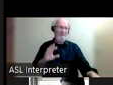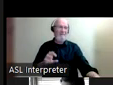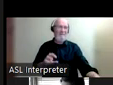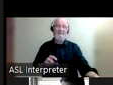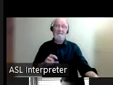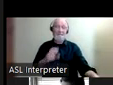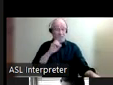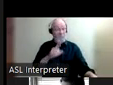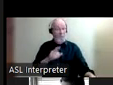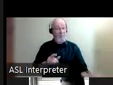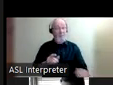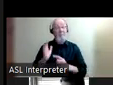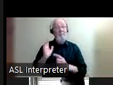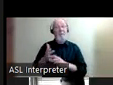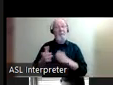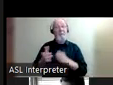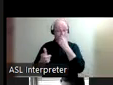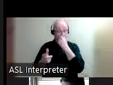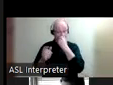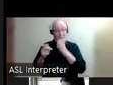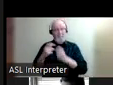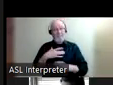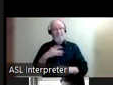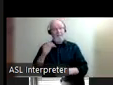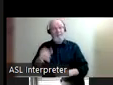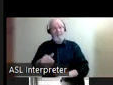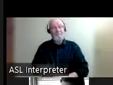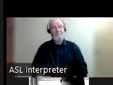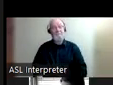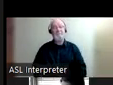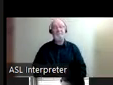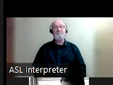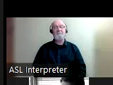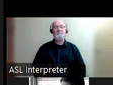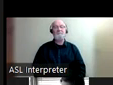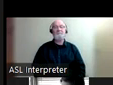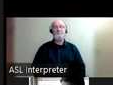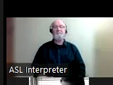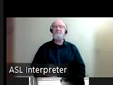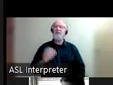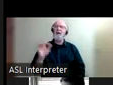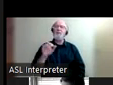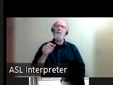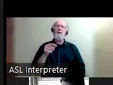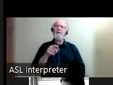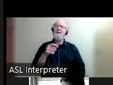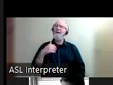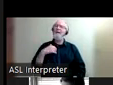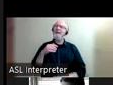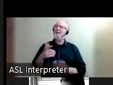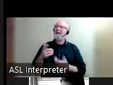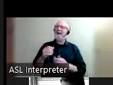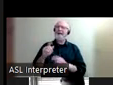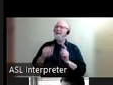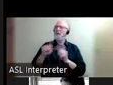got really popular and has really taken off, which is really nice. But you also had that virtual offering as well. So we